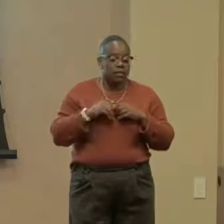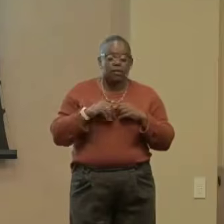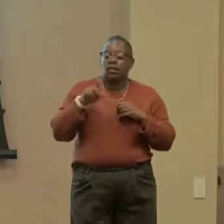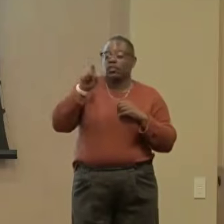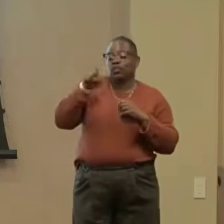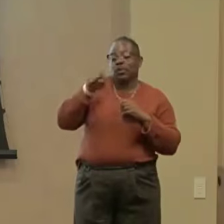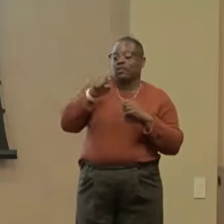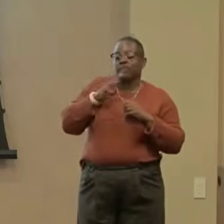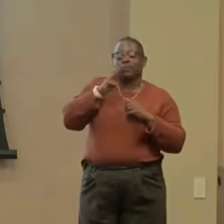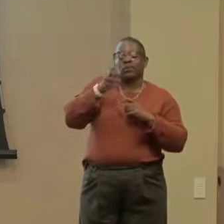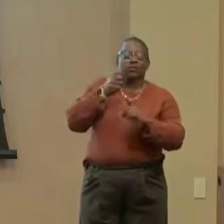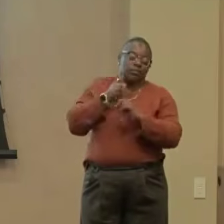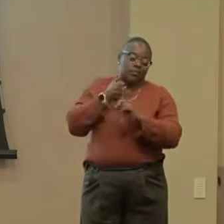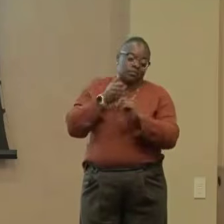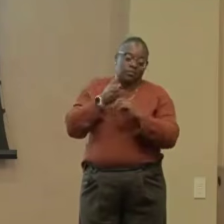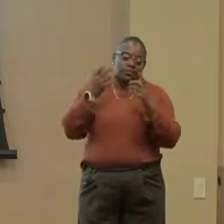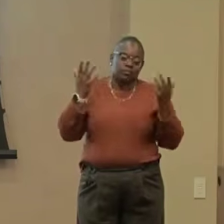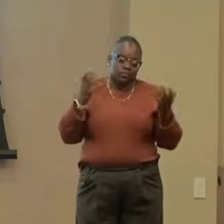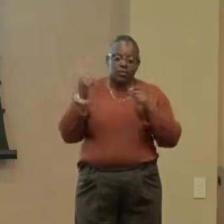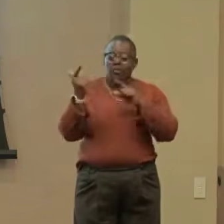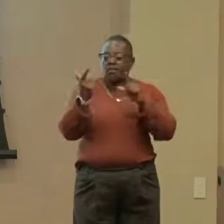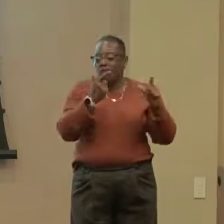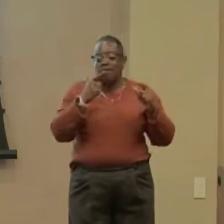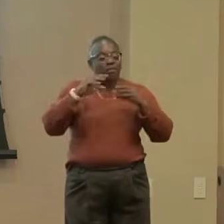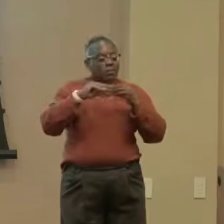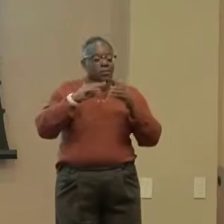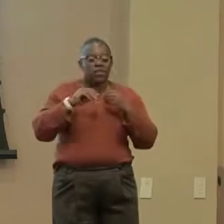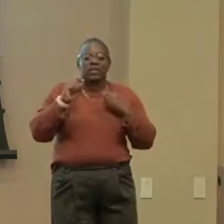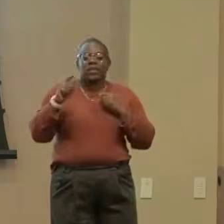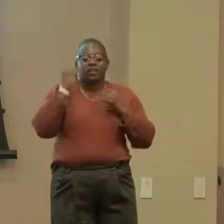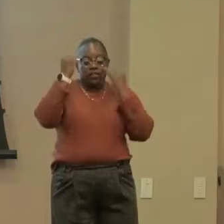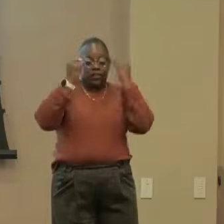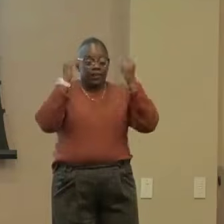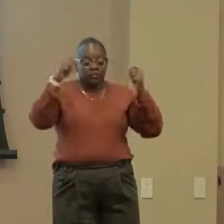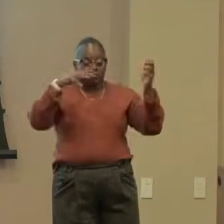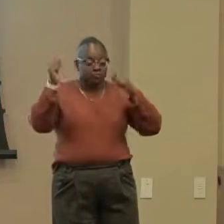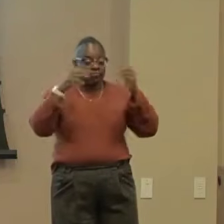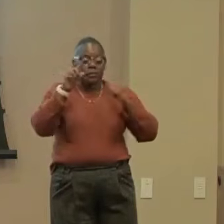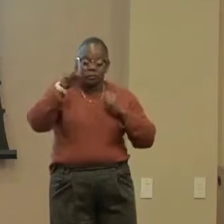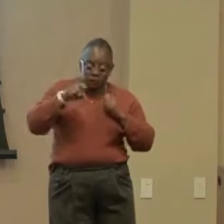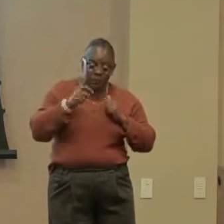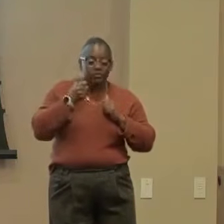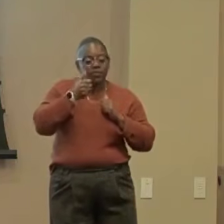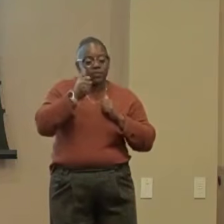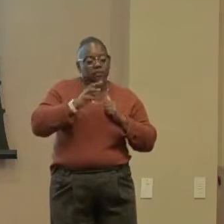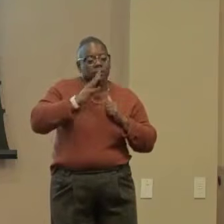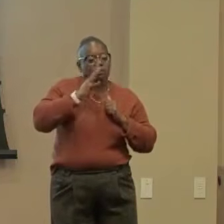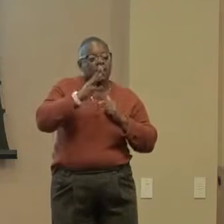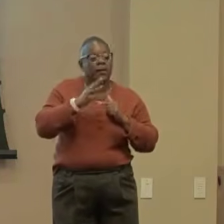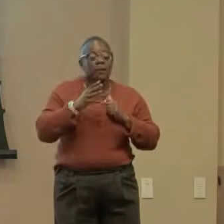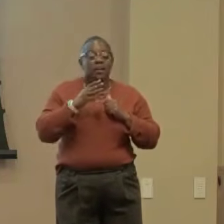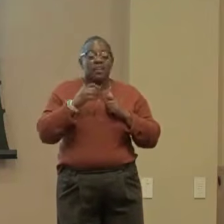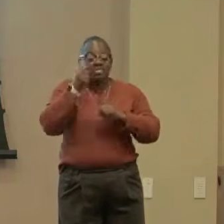to be your own advocate above all, which I think everyone is sharing here and sharing their ideas, which is wonderful. And every lupus patient